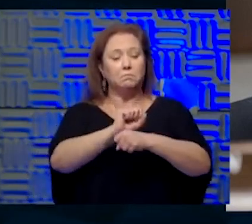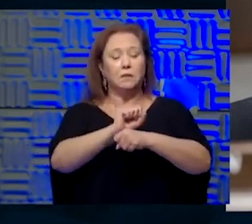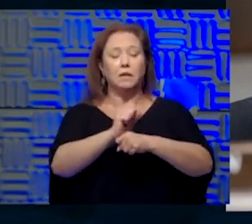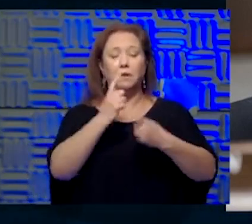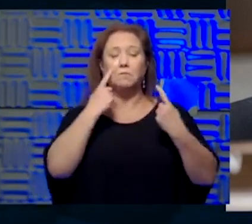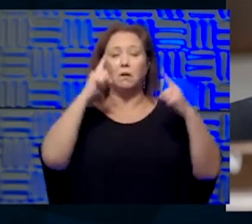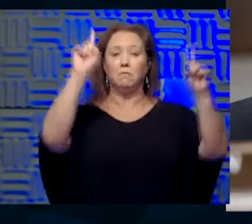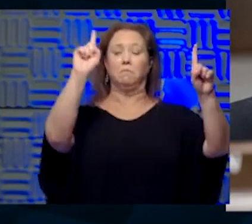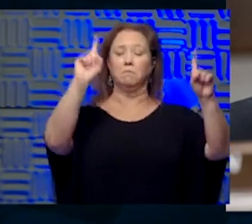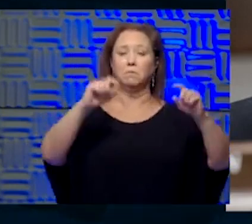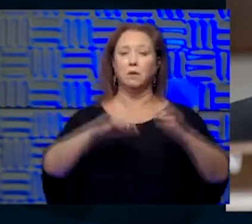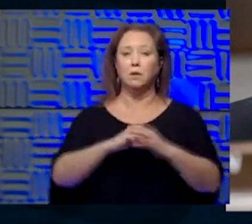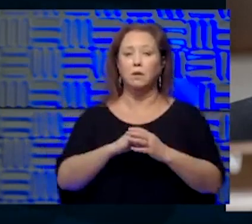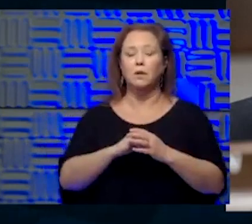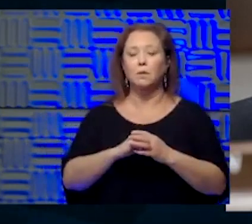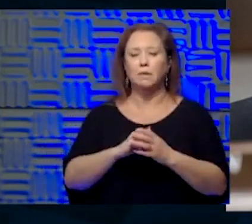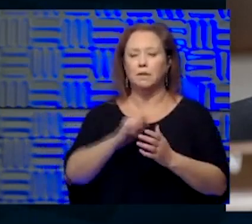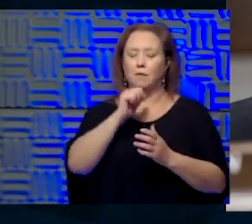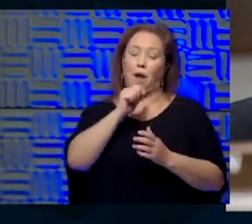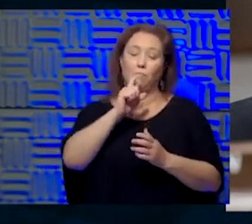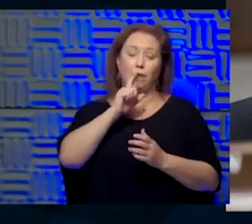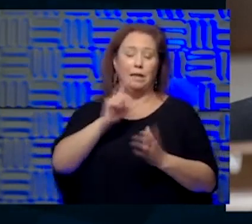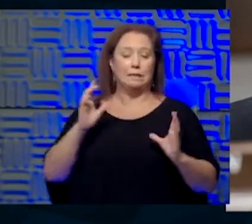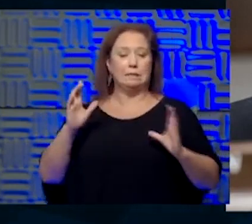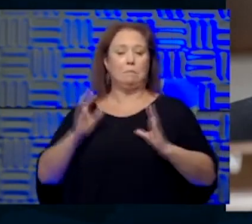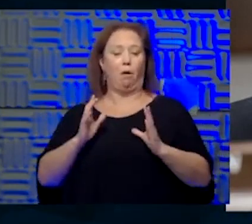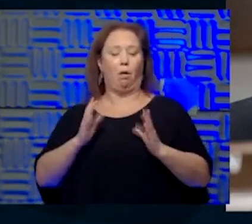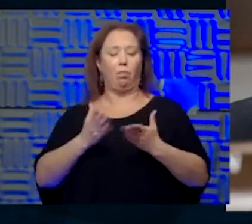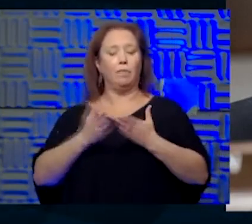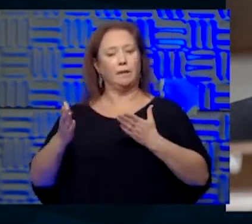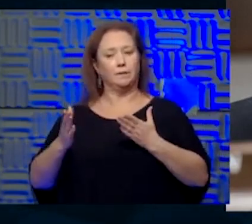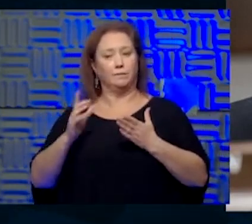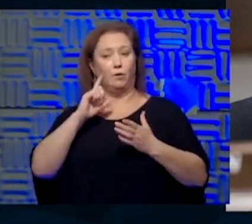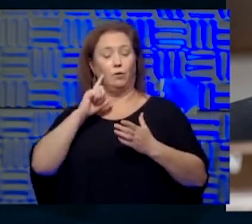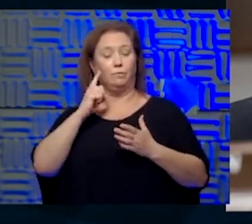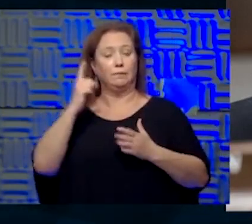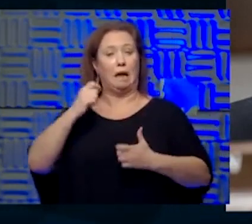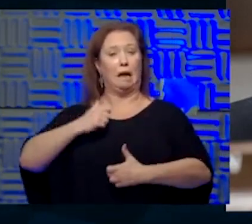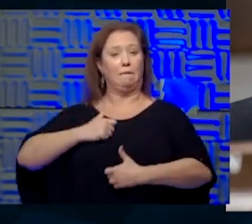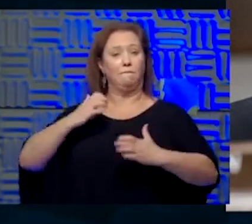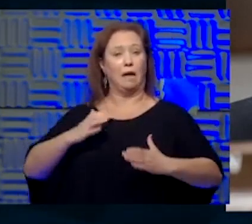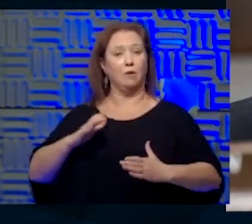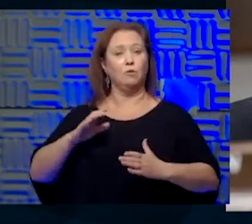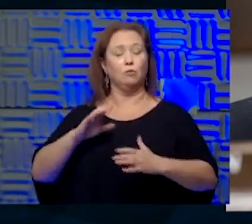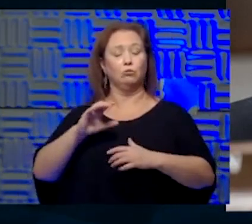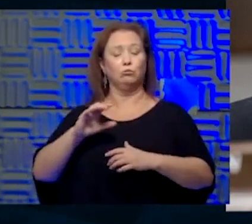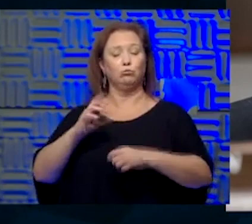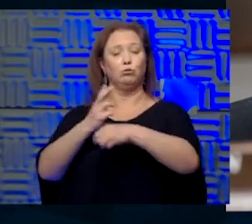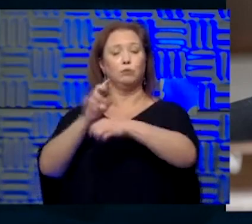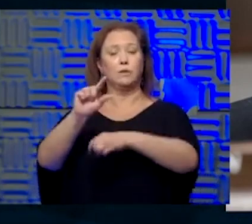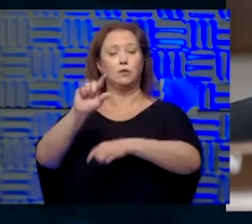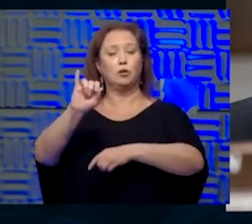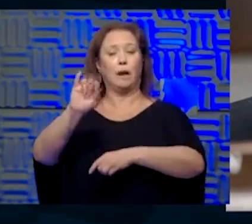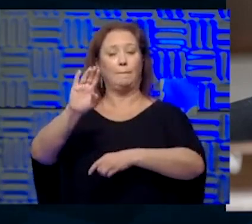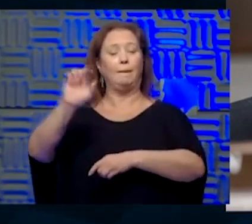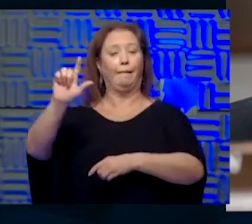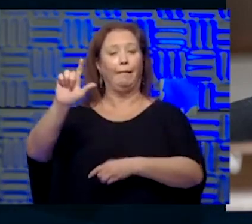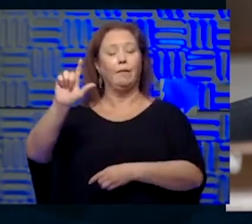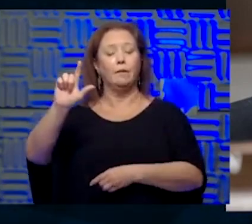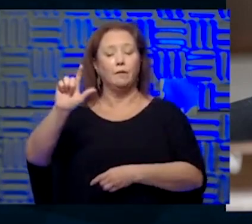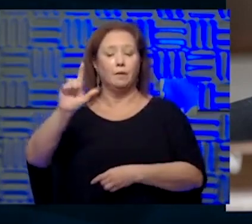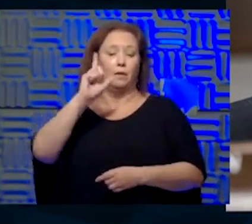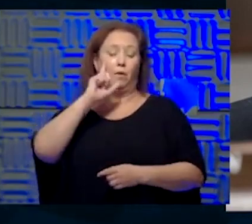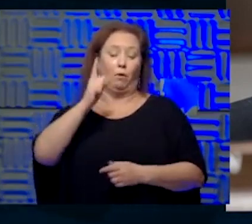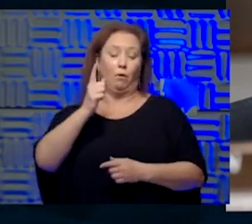accomplished, but are not small things to a veteran who's on the GI Bill, but their university that they're at or has eliminated